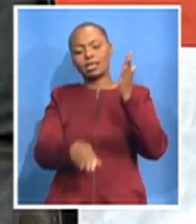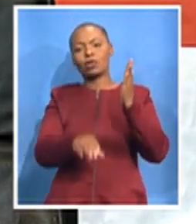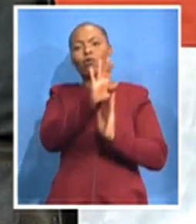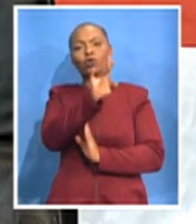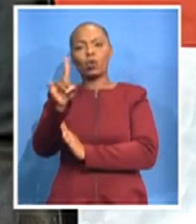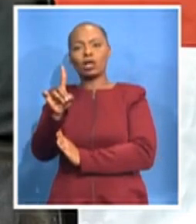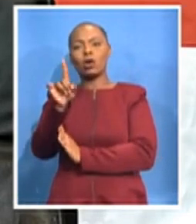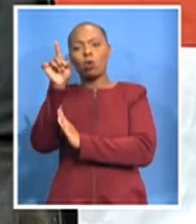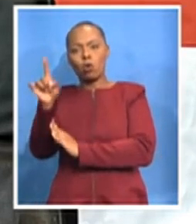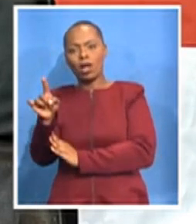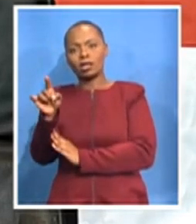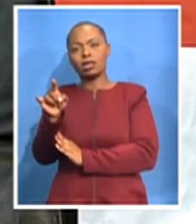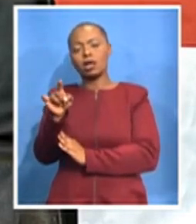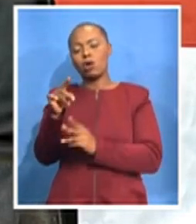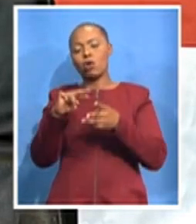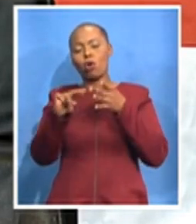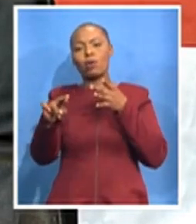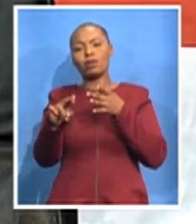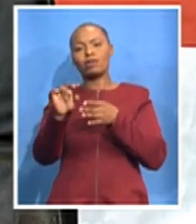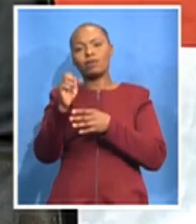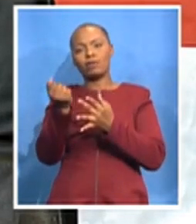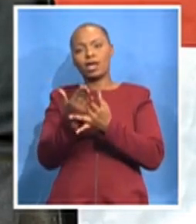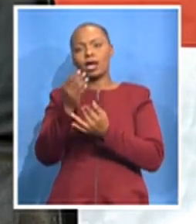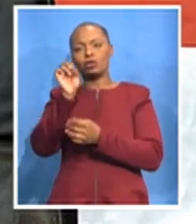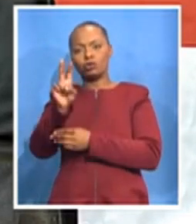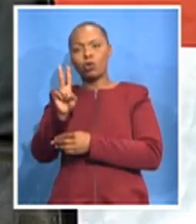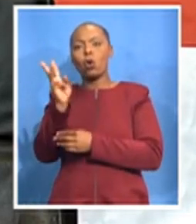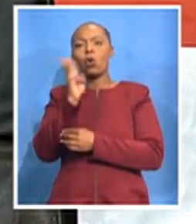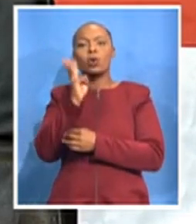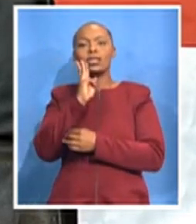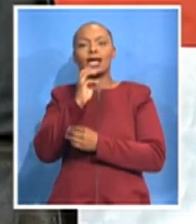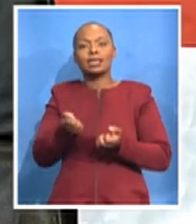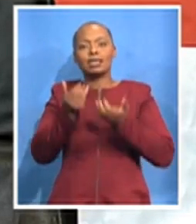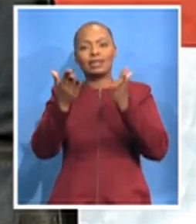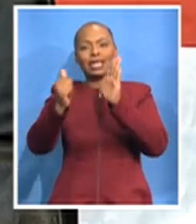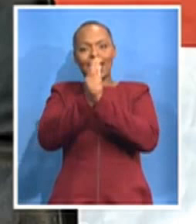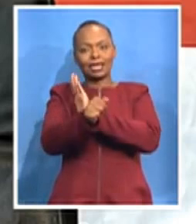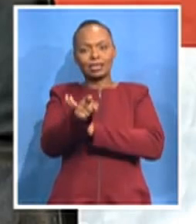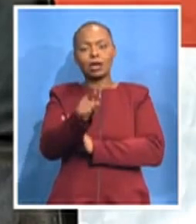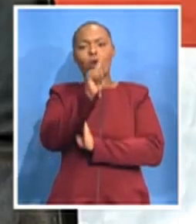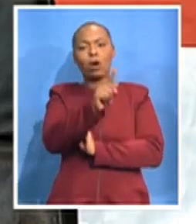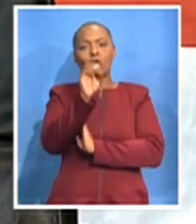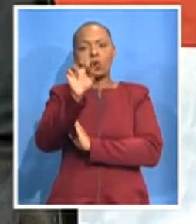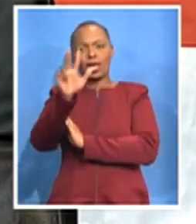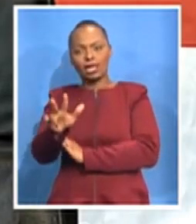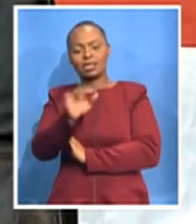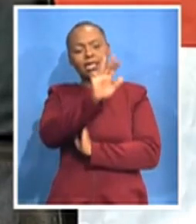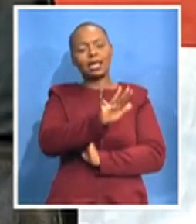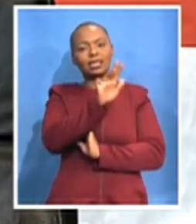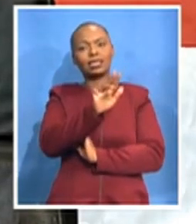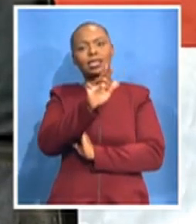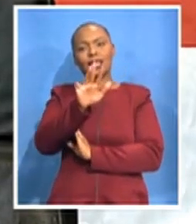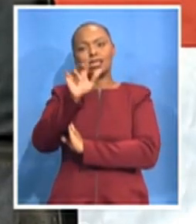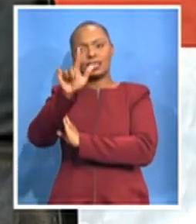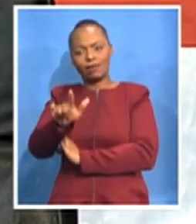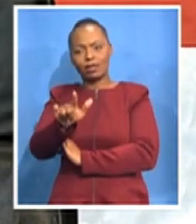the Water Services Act 108 of 1997 to intervene with effect from the 18th of